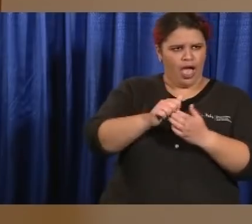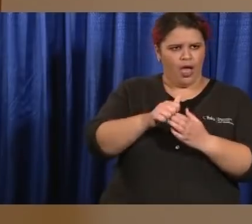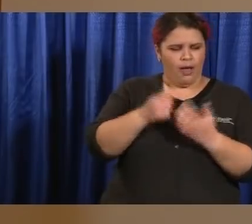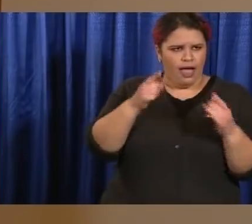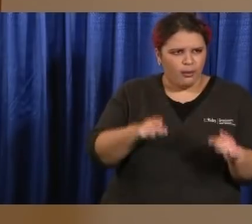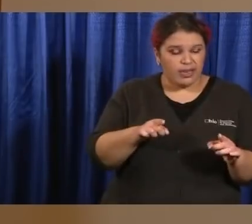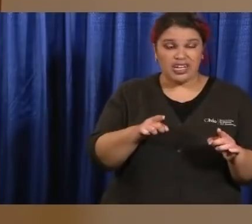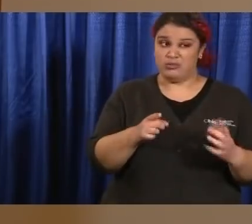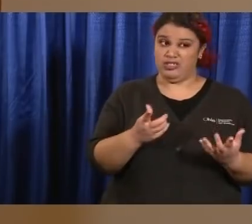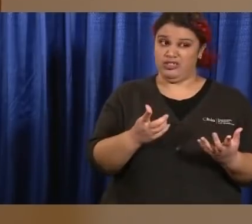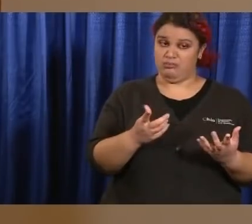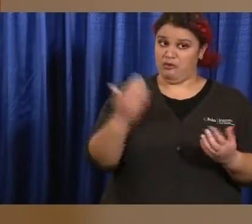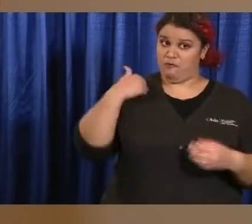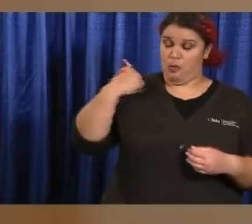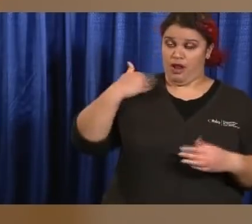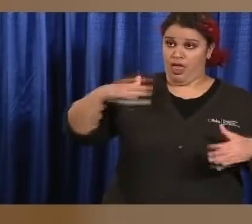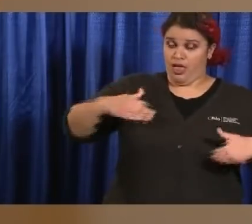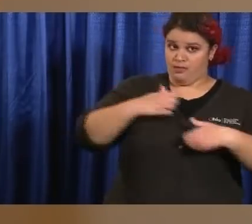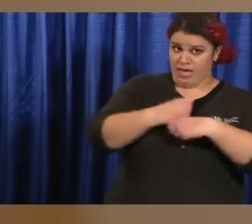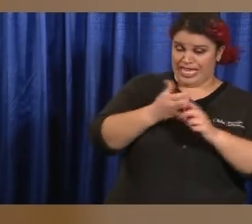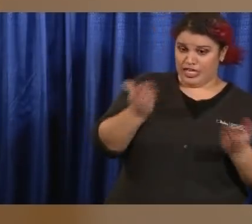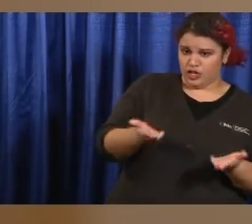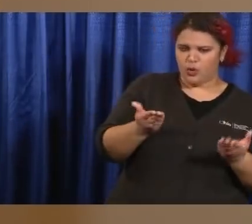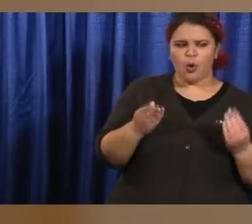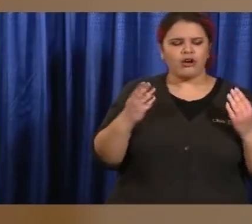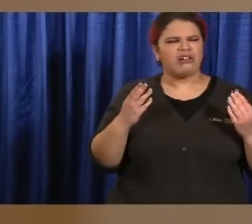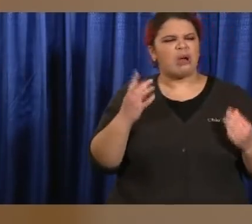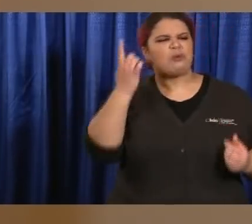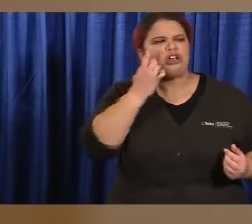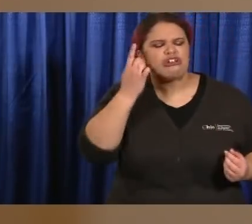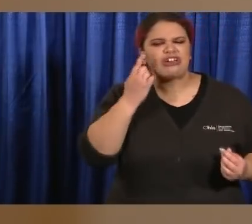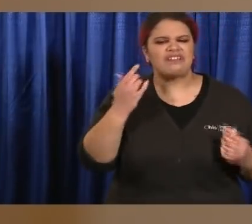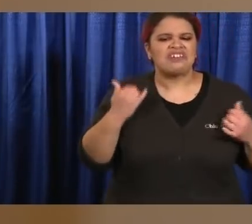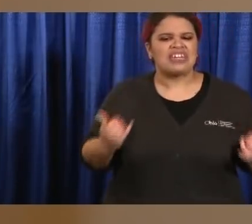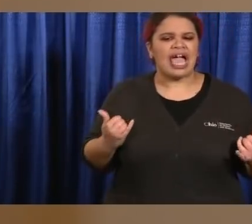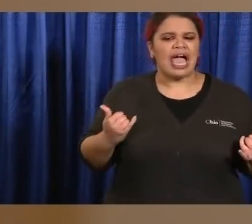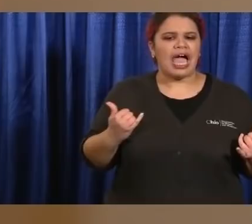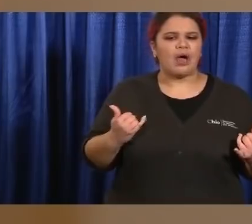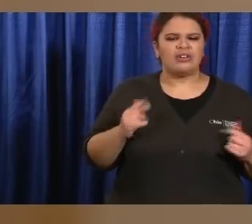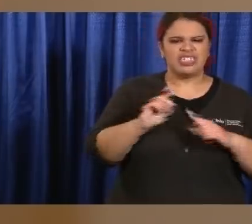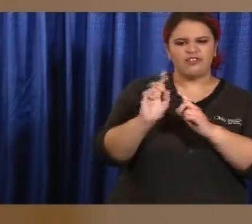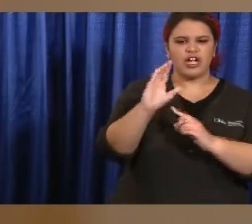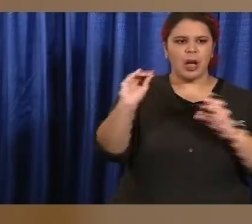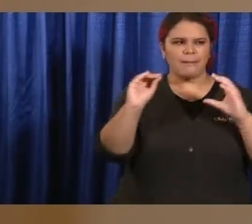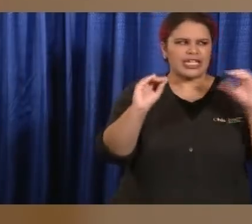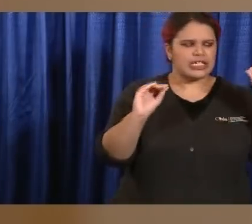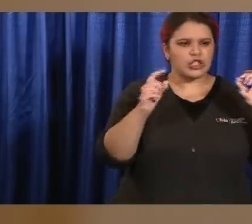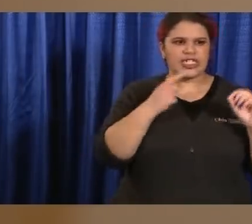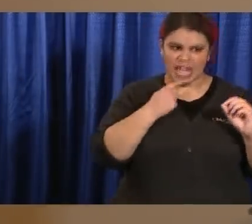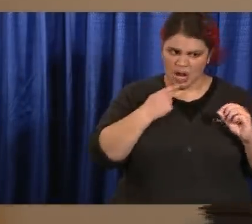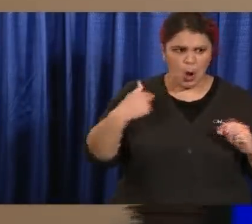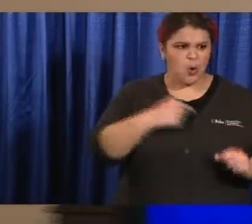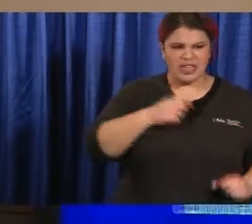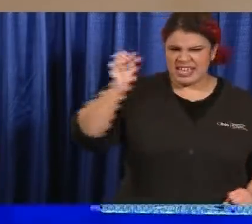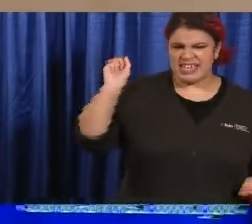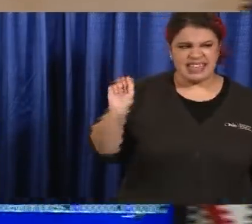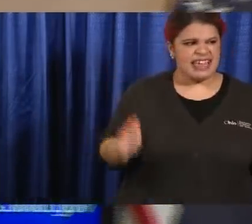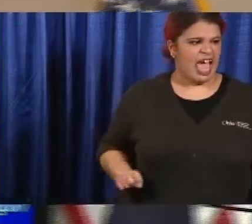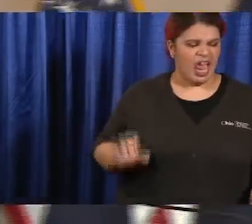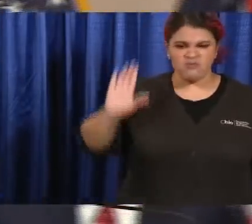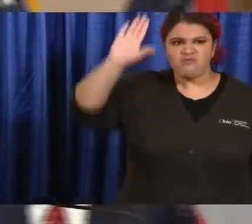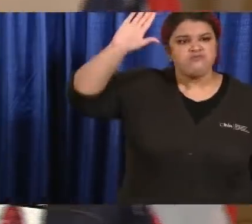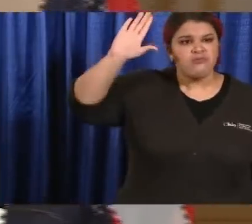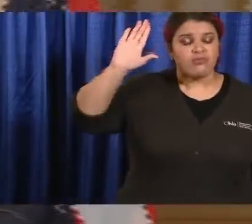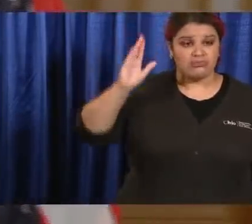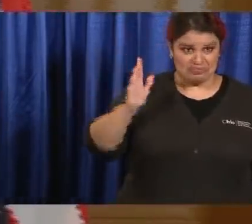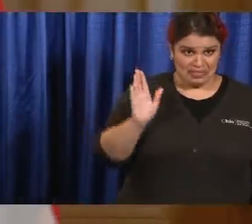Manufacturing Association of businesses coming forward and saying we can fill that gap? Well, first of all, it's a new collaboration. They've come together